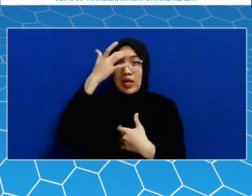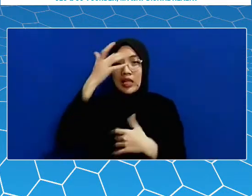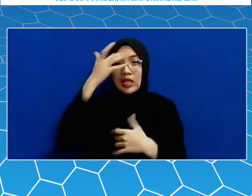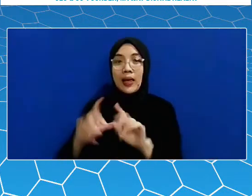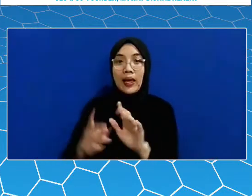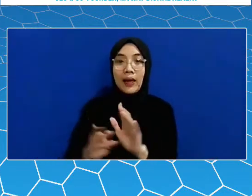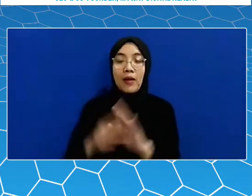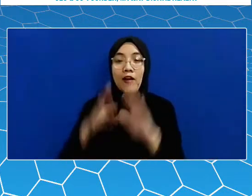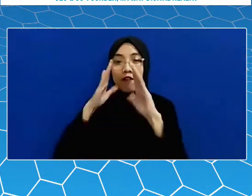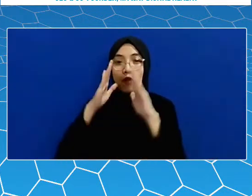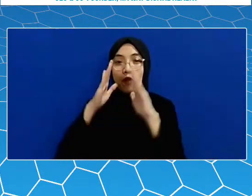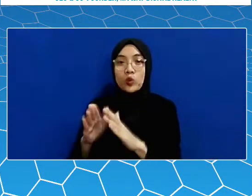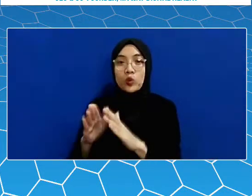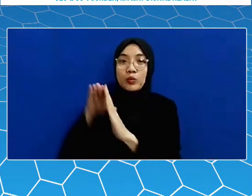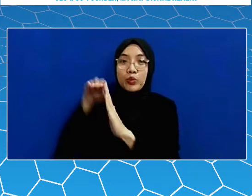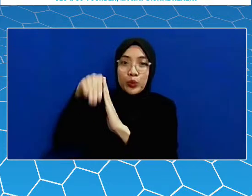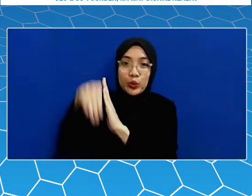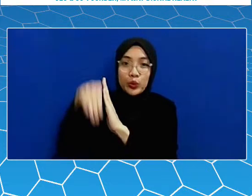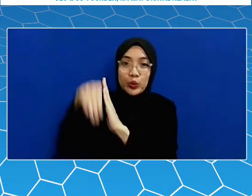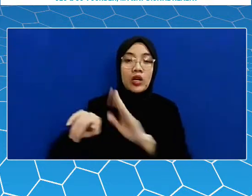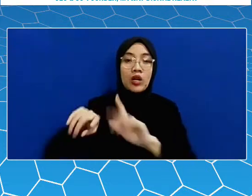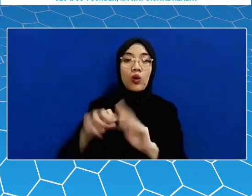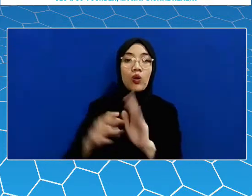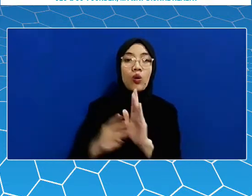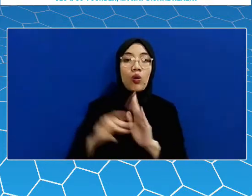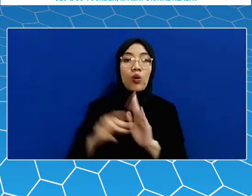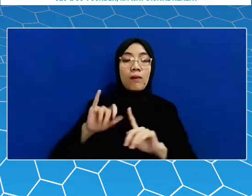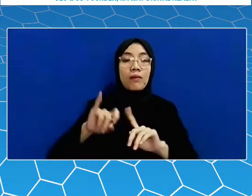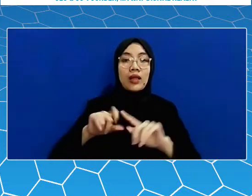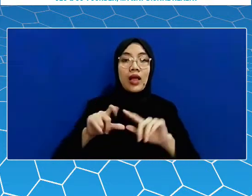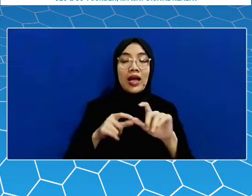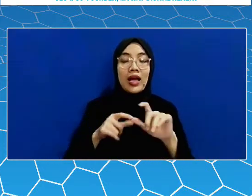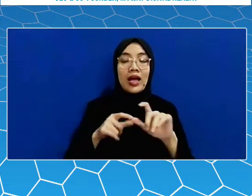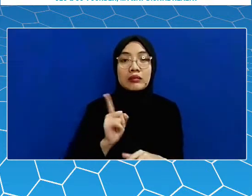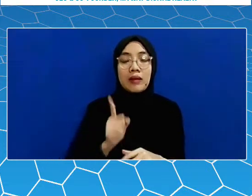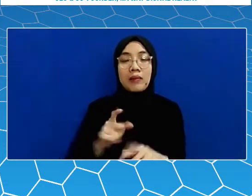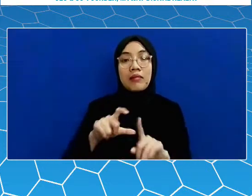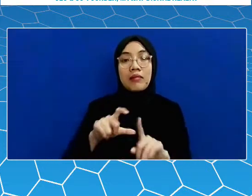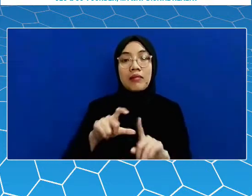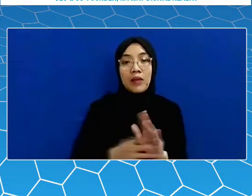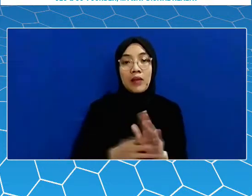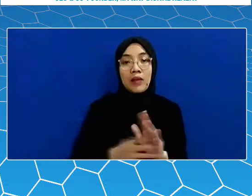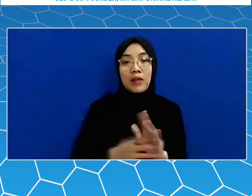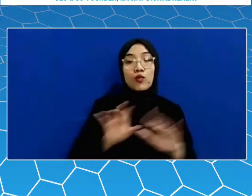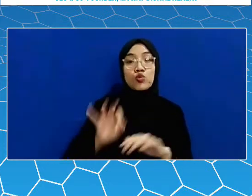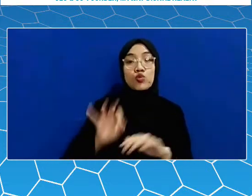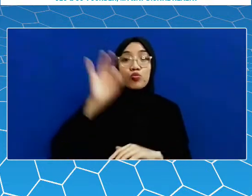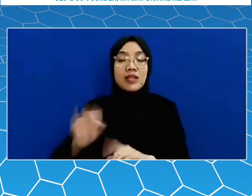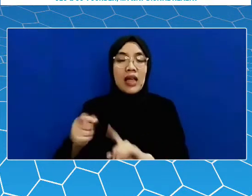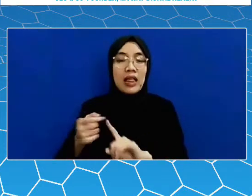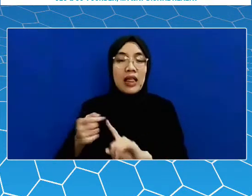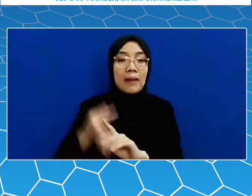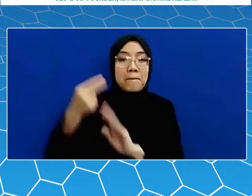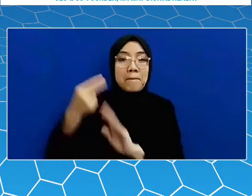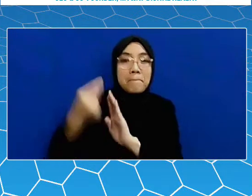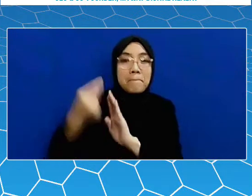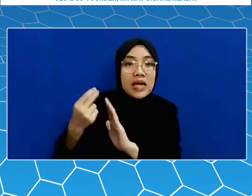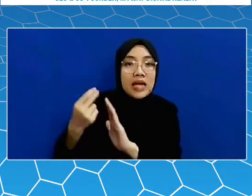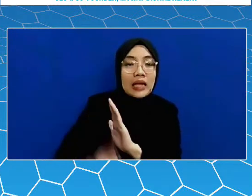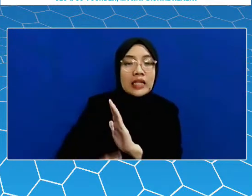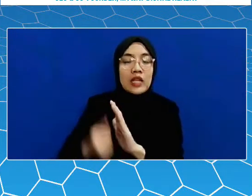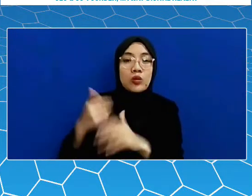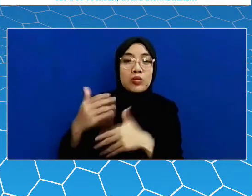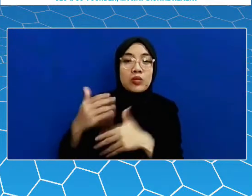which constitute about 80% of the cost of treating the condition. This is things like heart attacks,